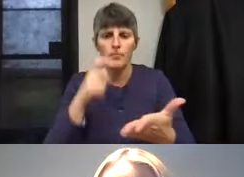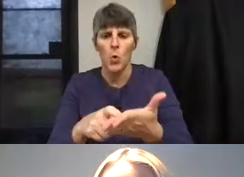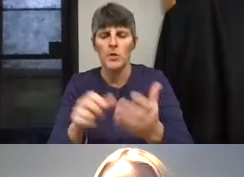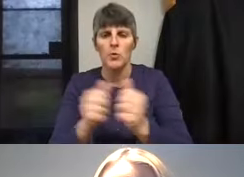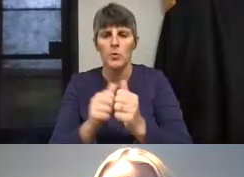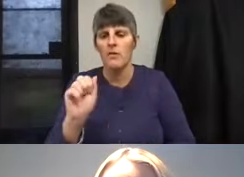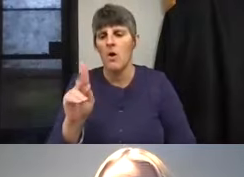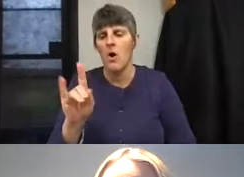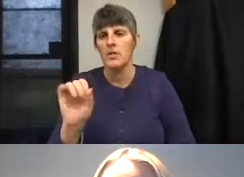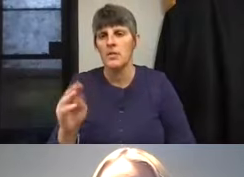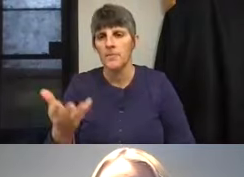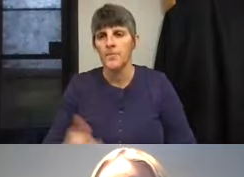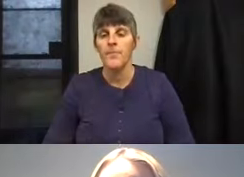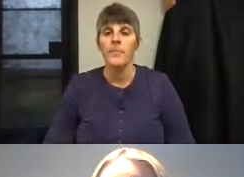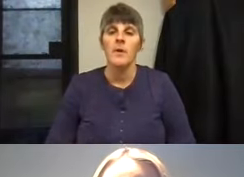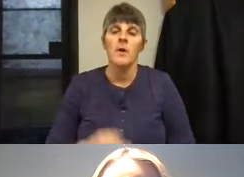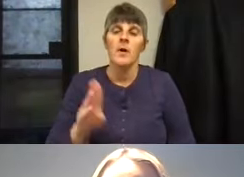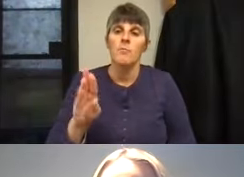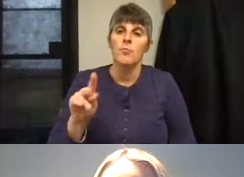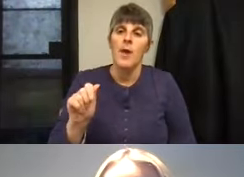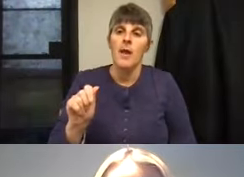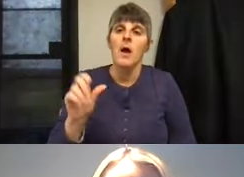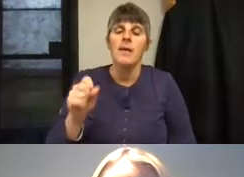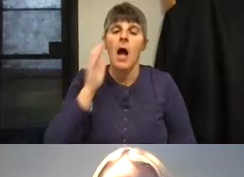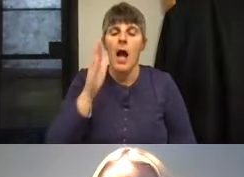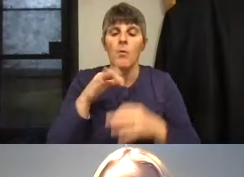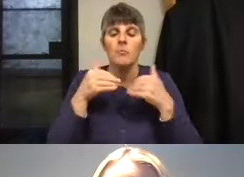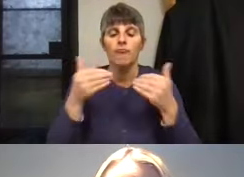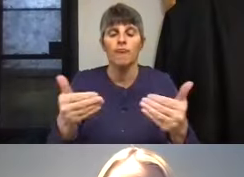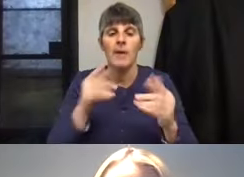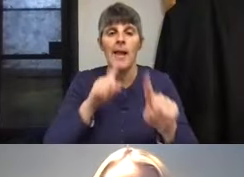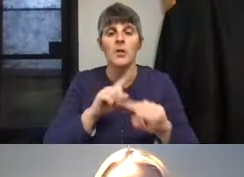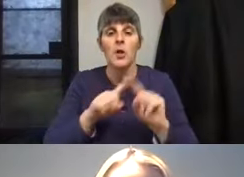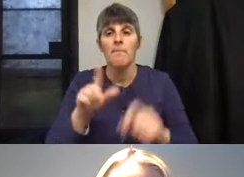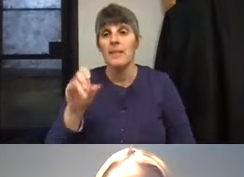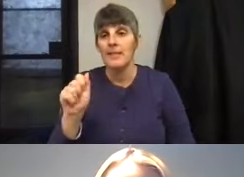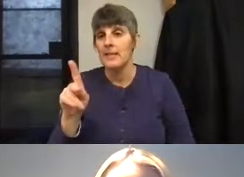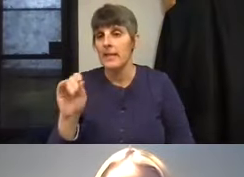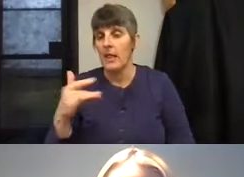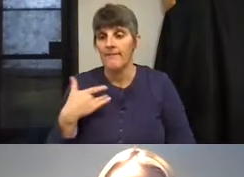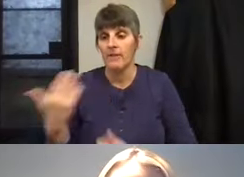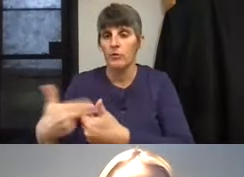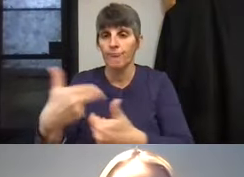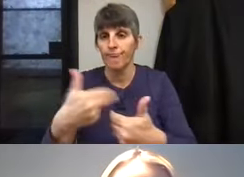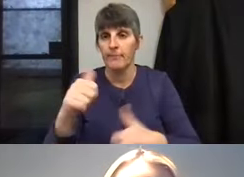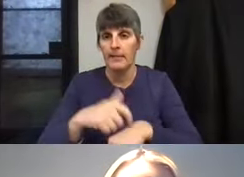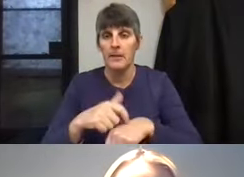autism? Yeah, and I'll go ahead and I can answer this, but Lisa, Kelly, feel free to chime in as